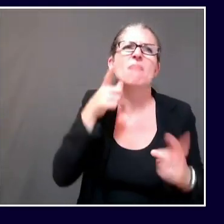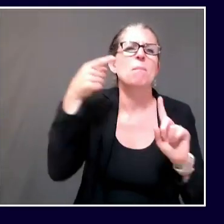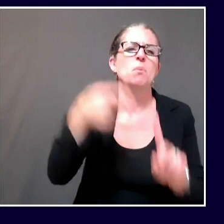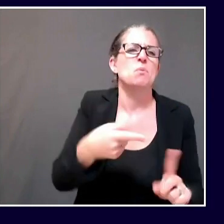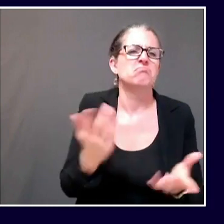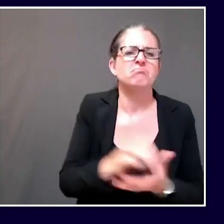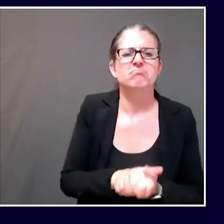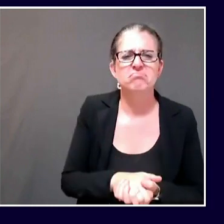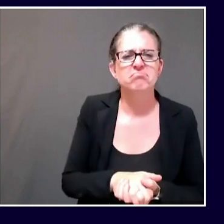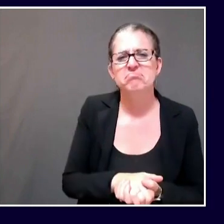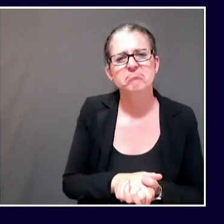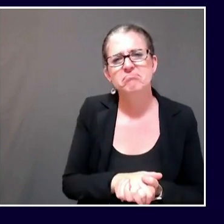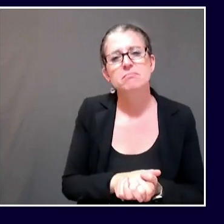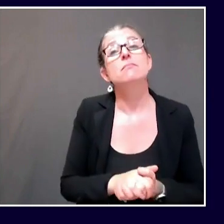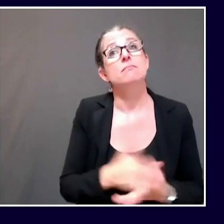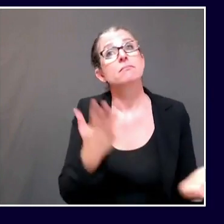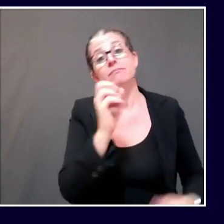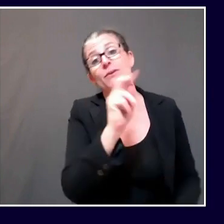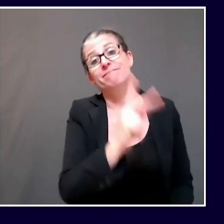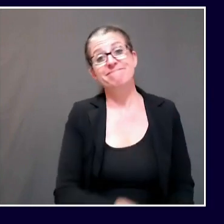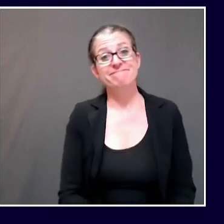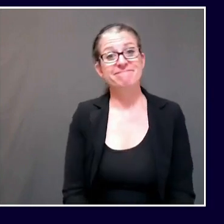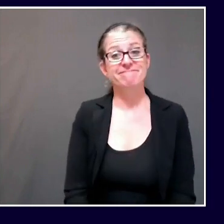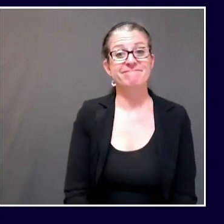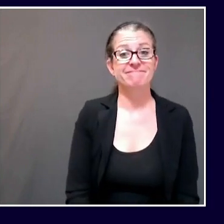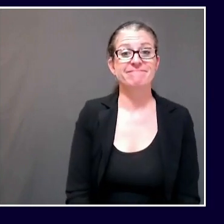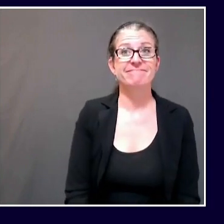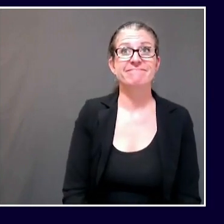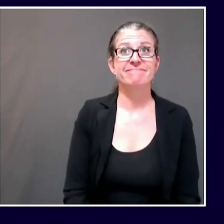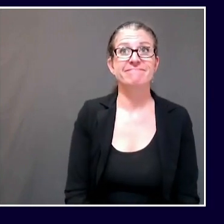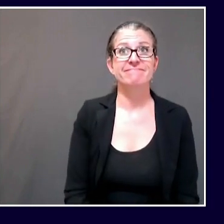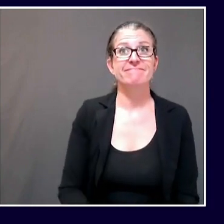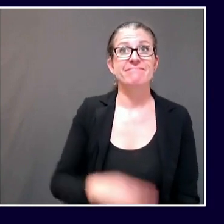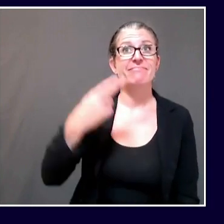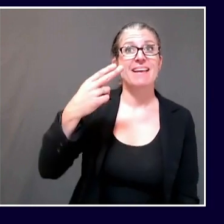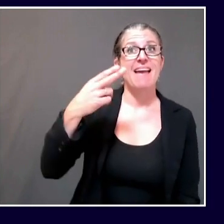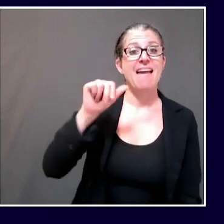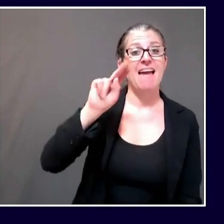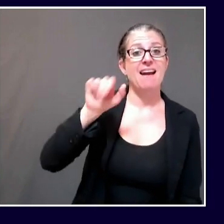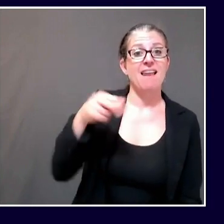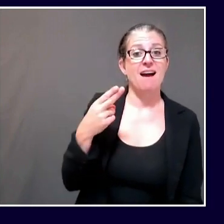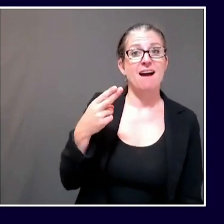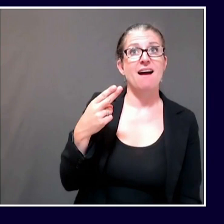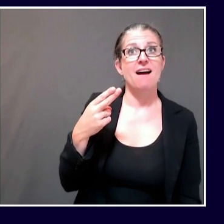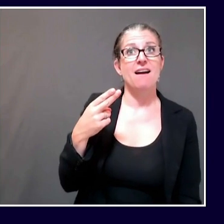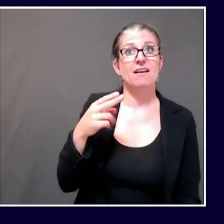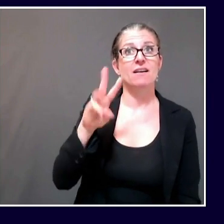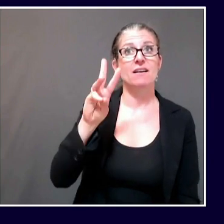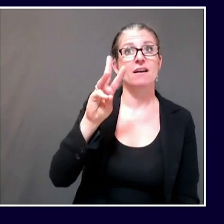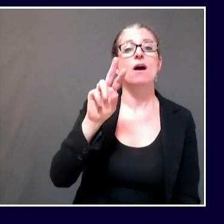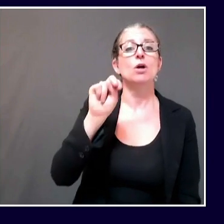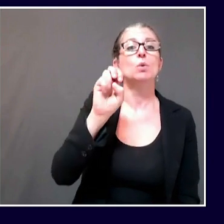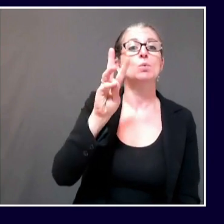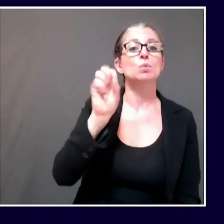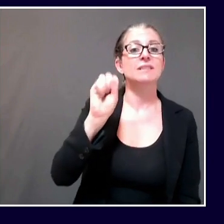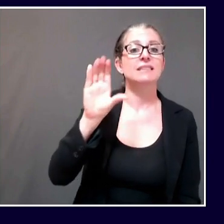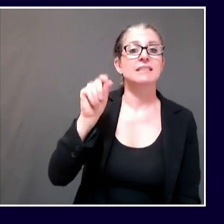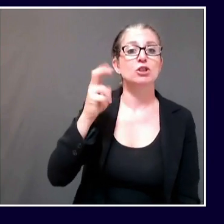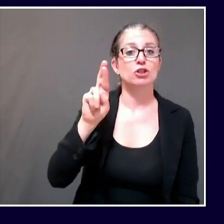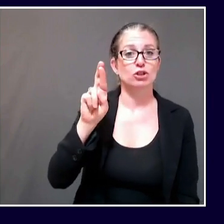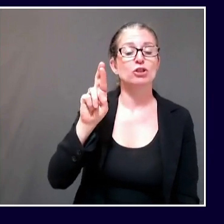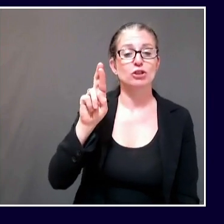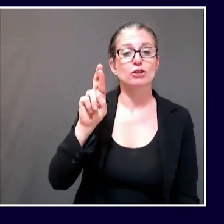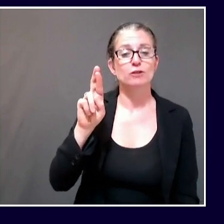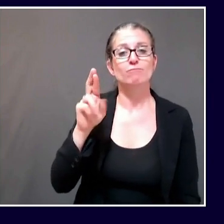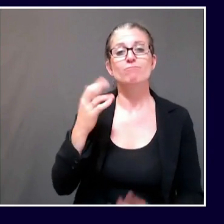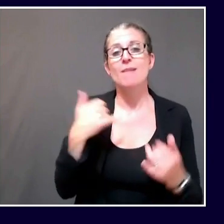I'm going to turn now to Hannah at News Center. Hi, Dr. Shah. Thank you for your time. I have two questions today. The first one